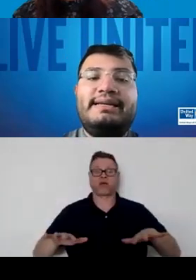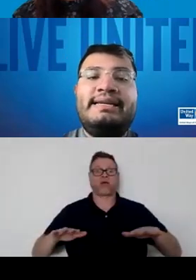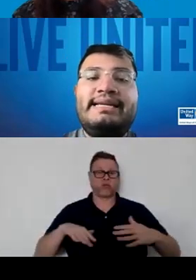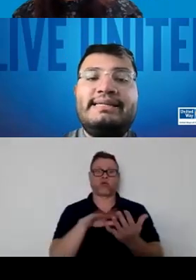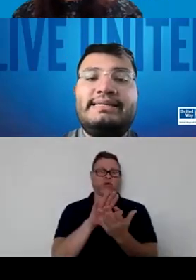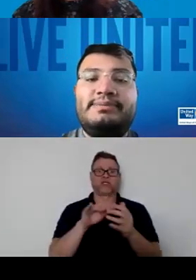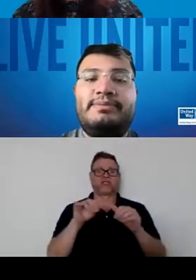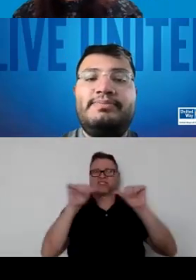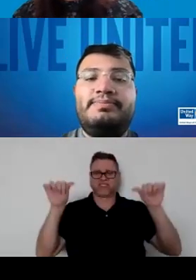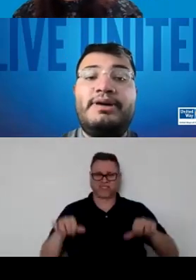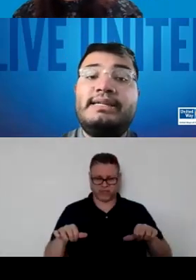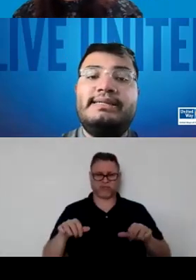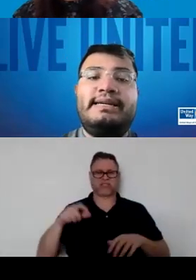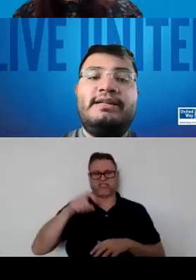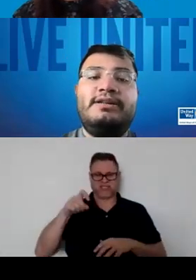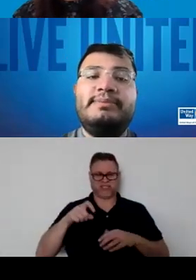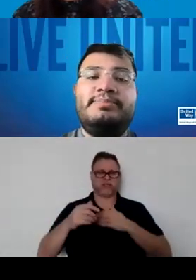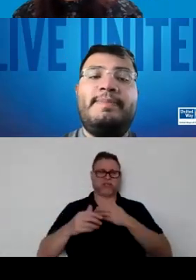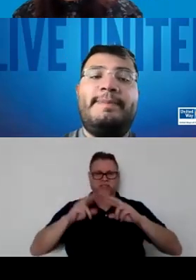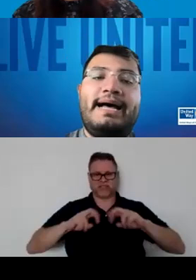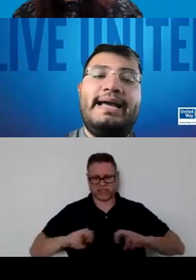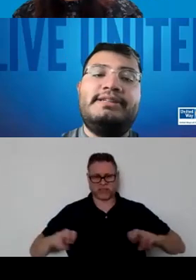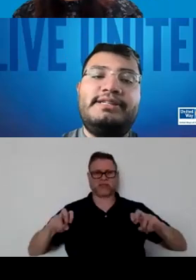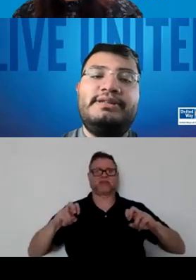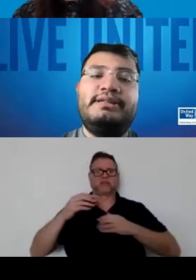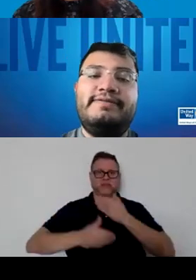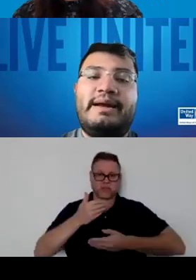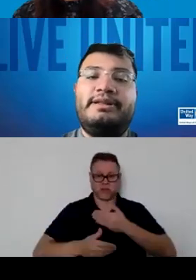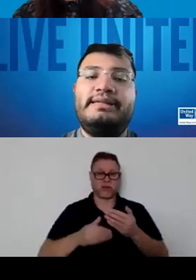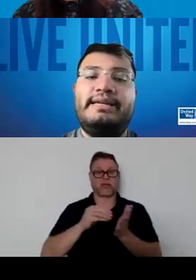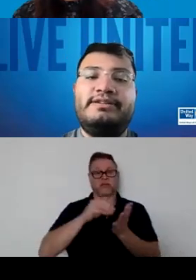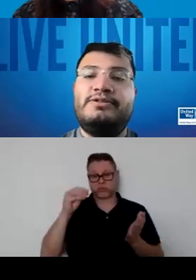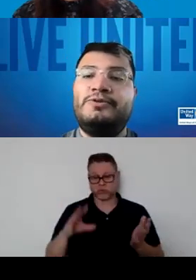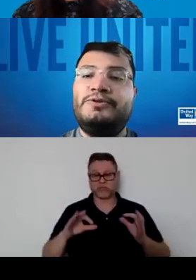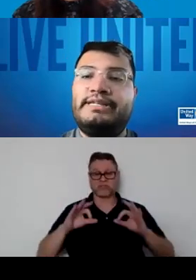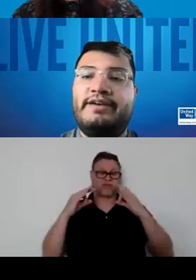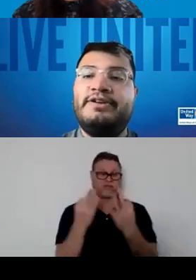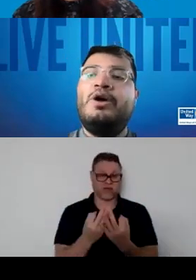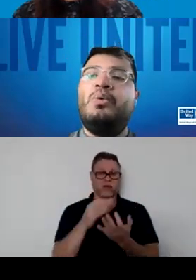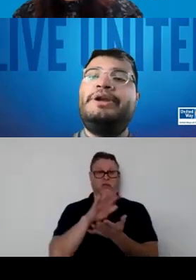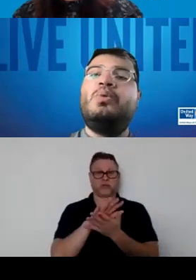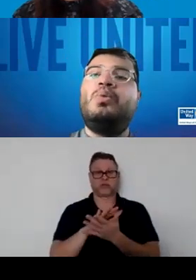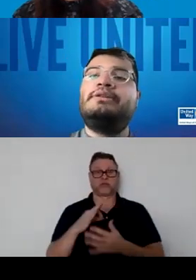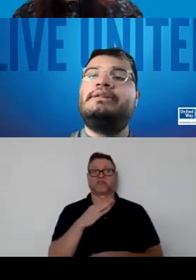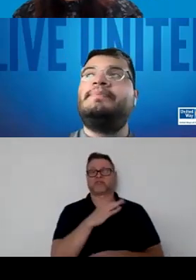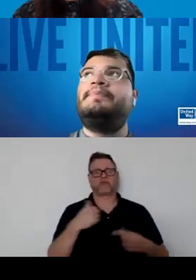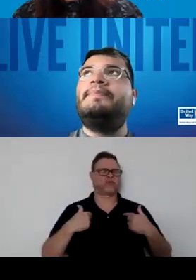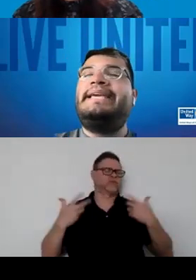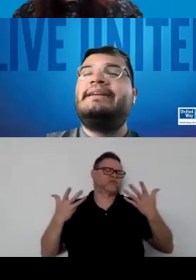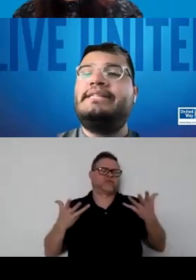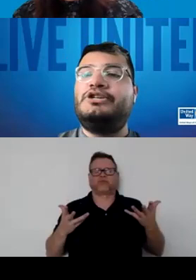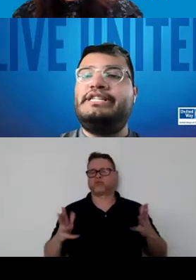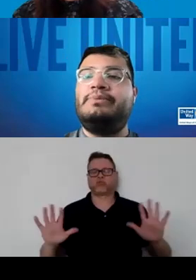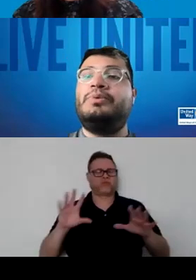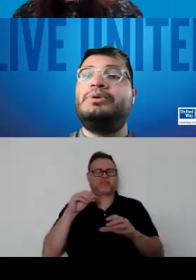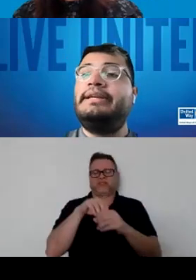systemic needs assessment process that includes input by students, families, and school staff. We don't want to be